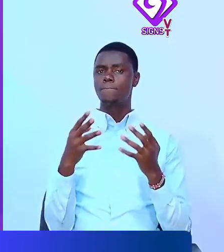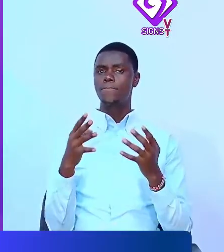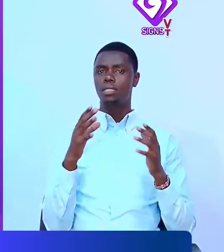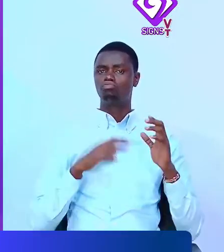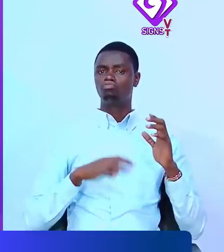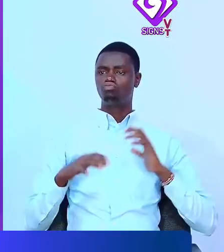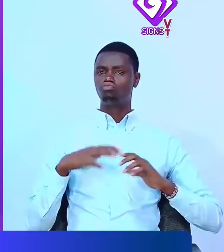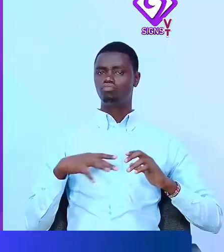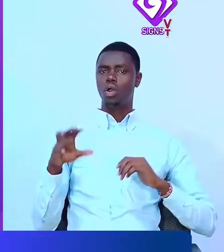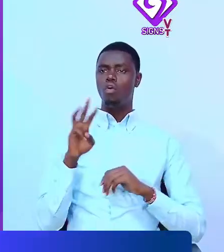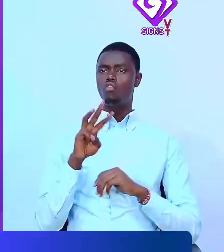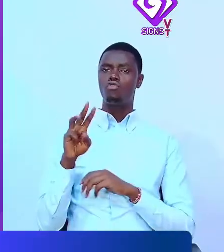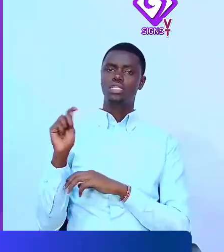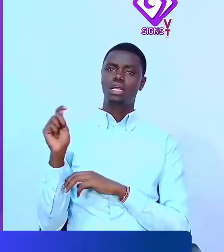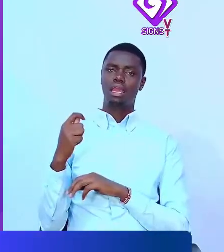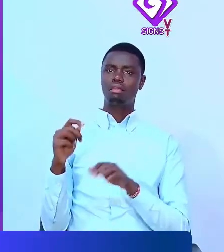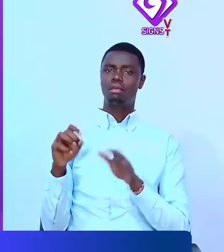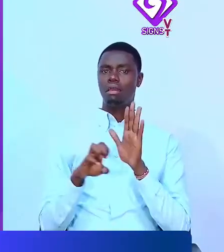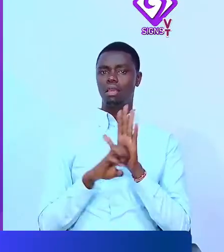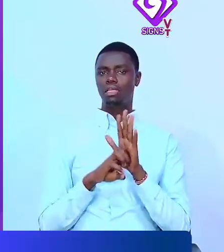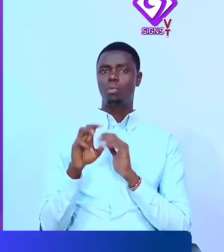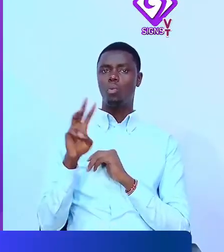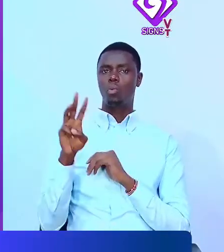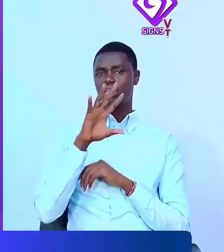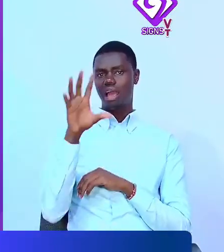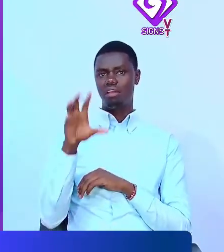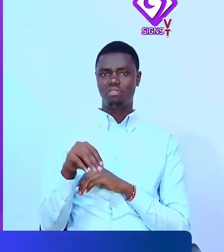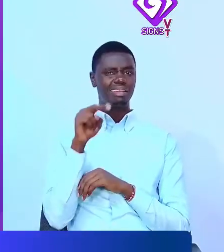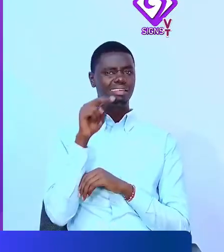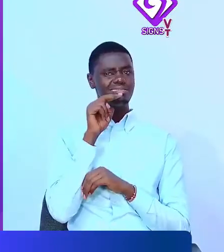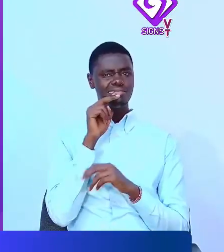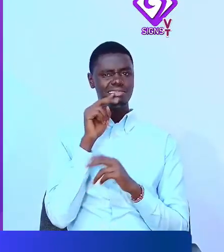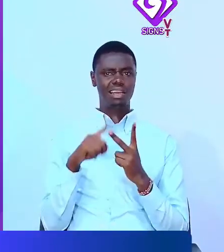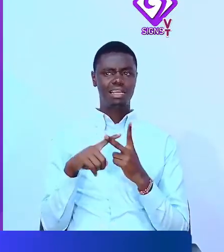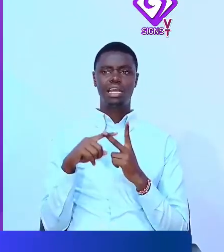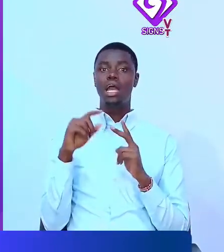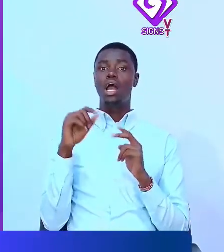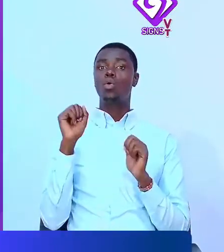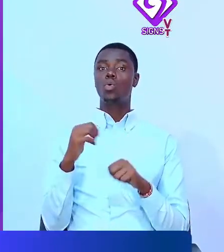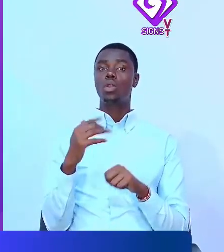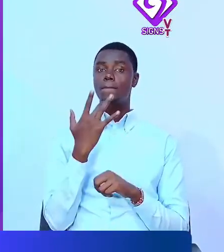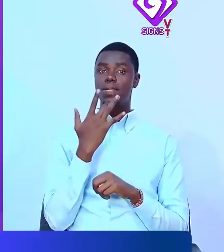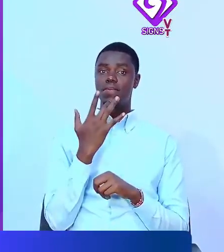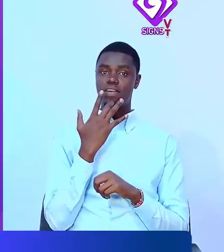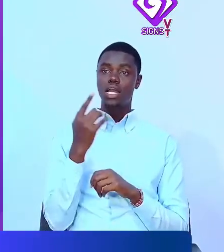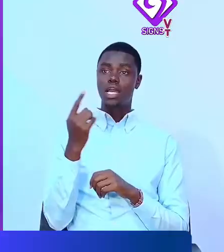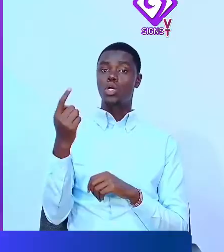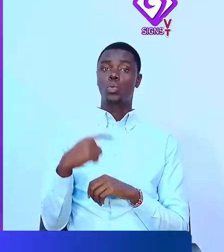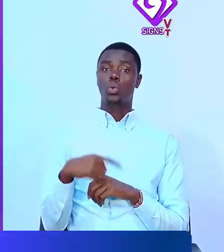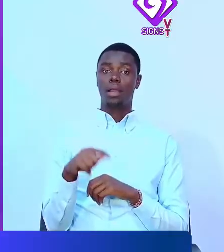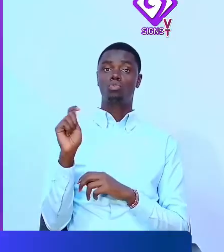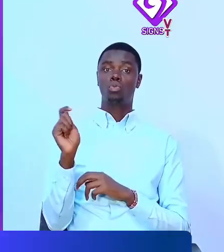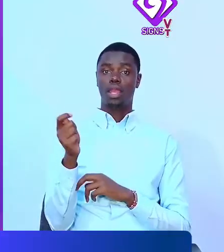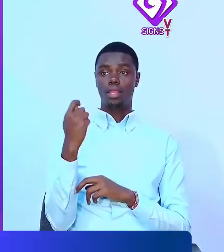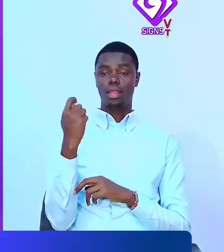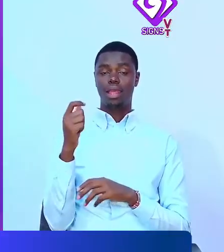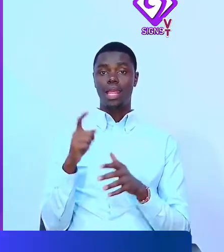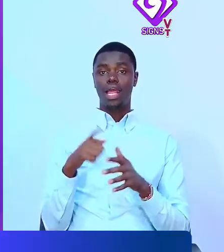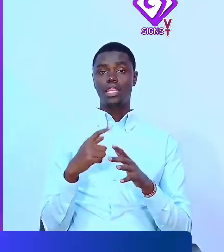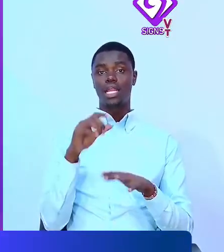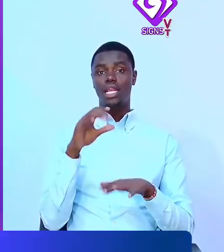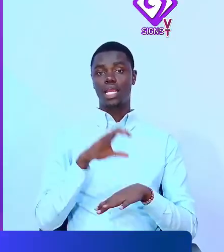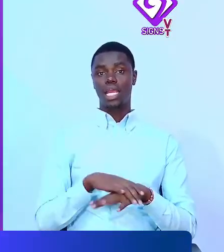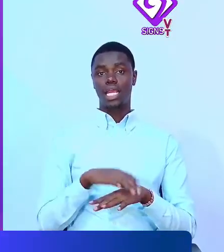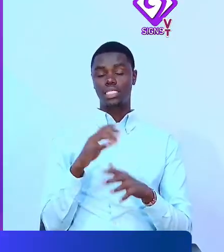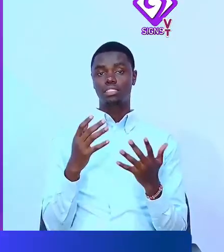citizens from Western Kenya, like Western Africa, like Nigerians, could prefer to come here, then get